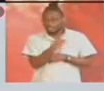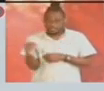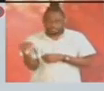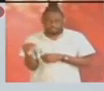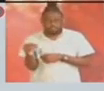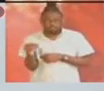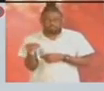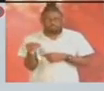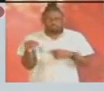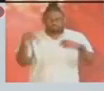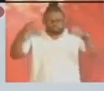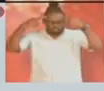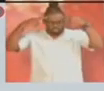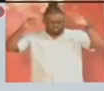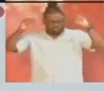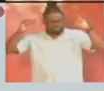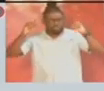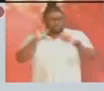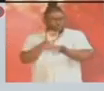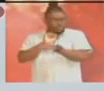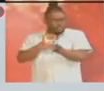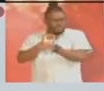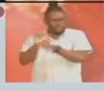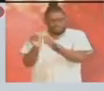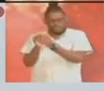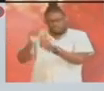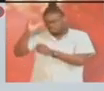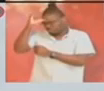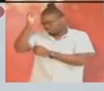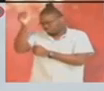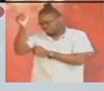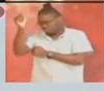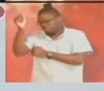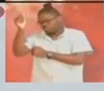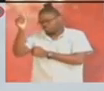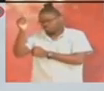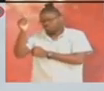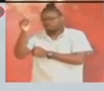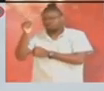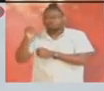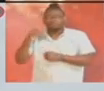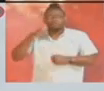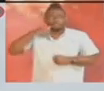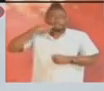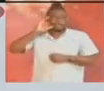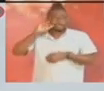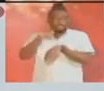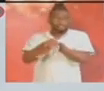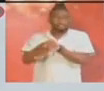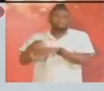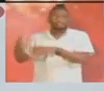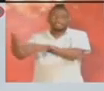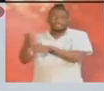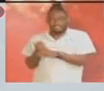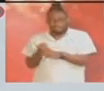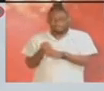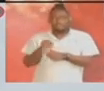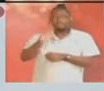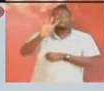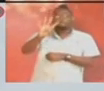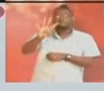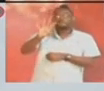in India, the Honorable Narendra Modi, we did receive last night 40,000 doses